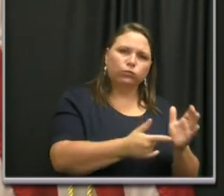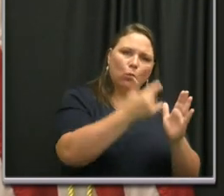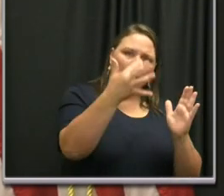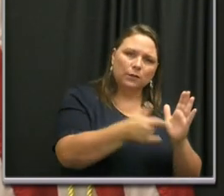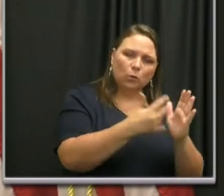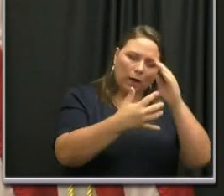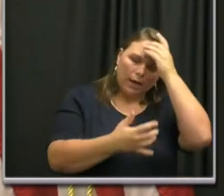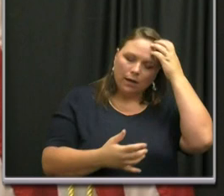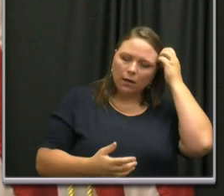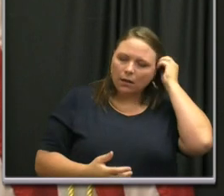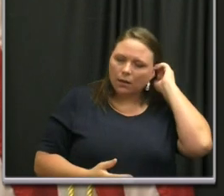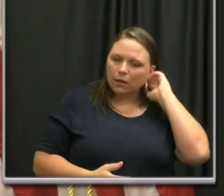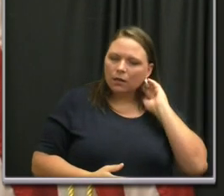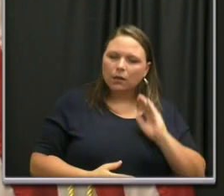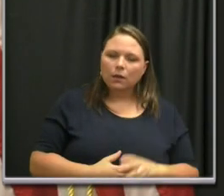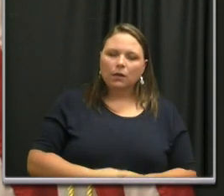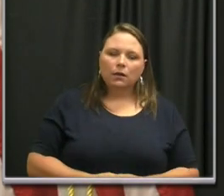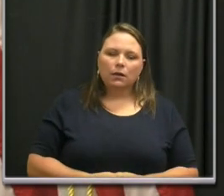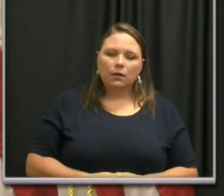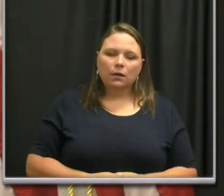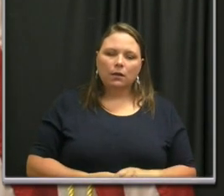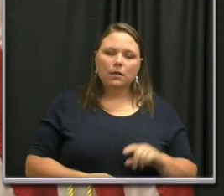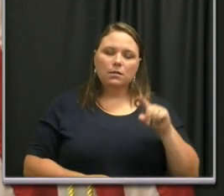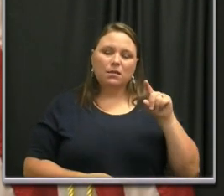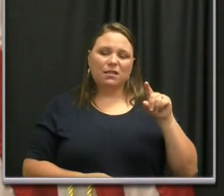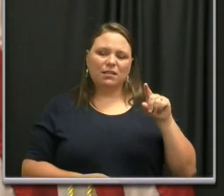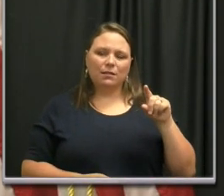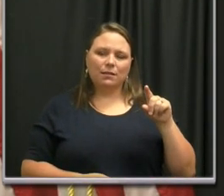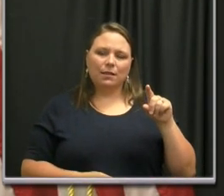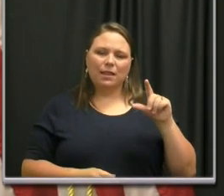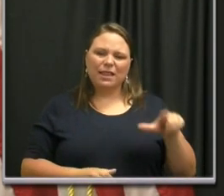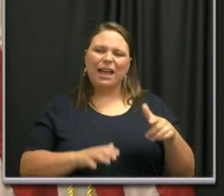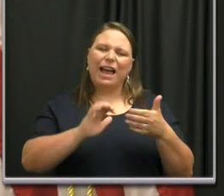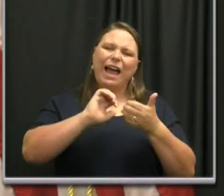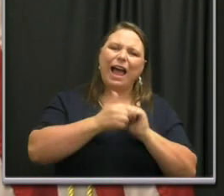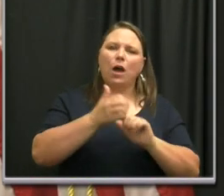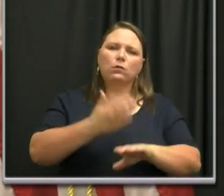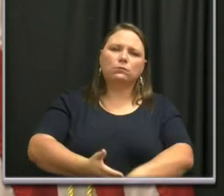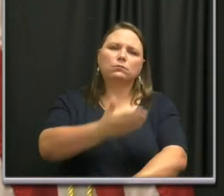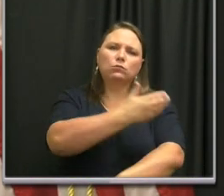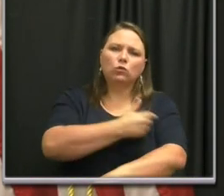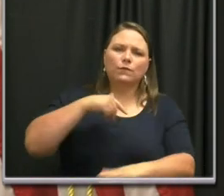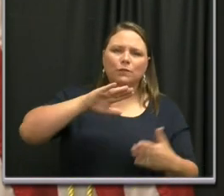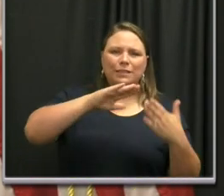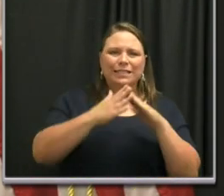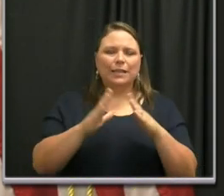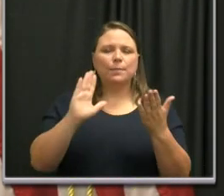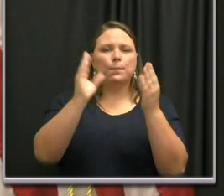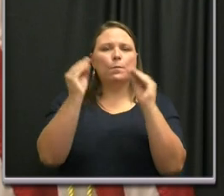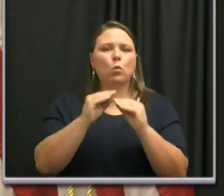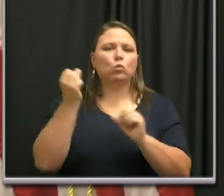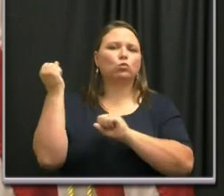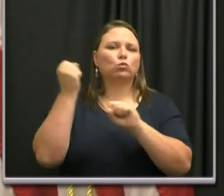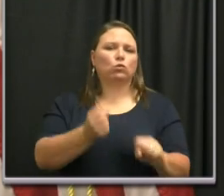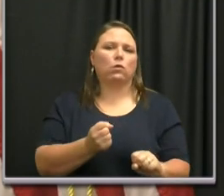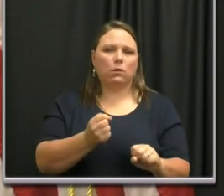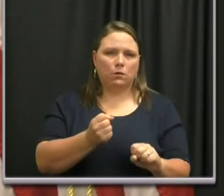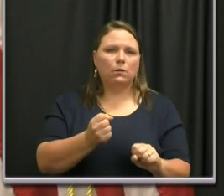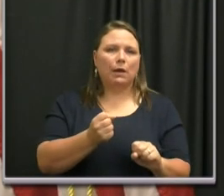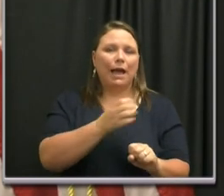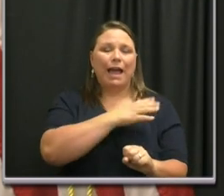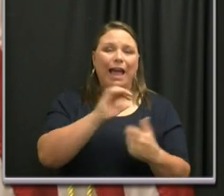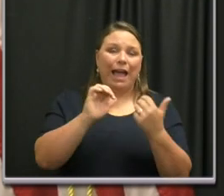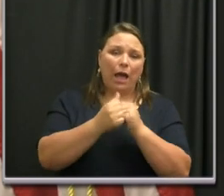too, as to how do we become a better city, a stronger city out of that, and how